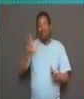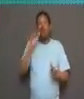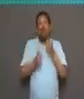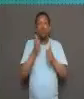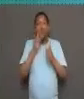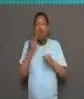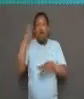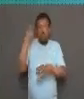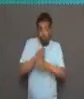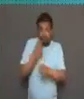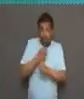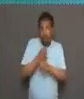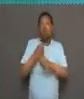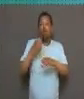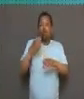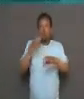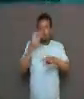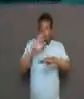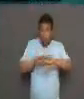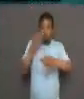maps all over the world.